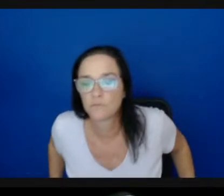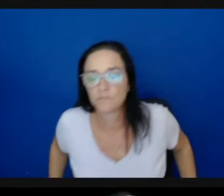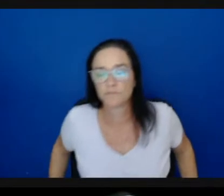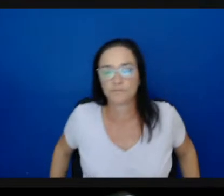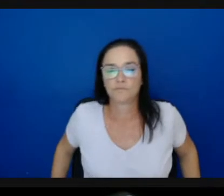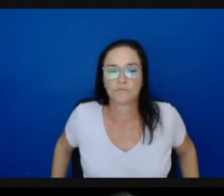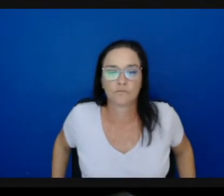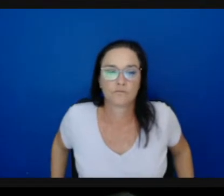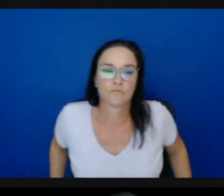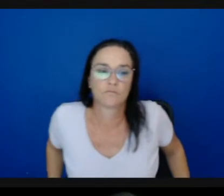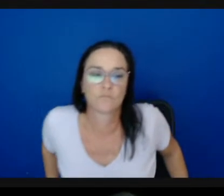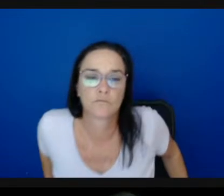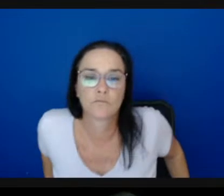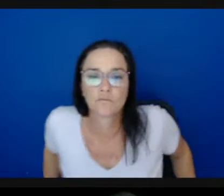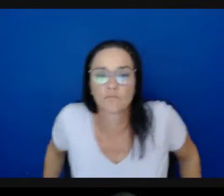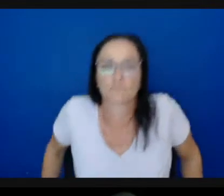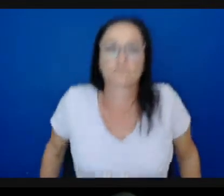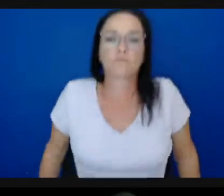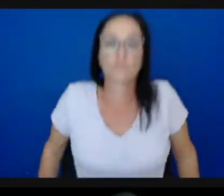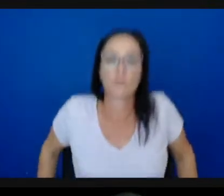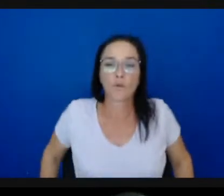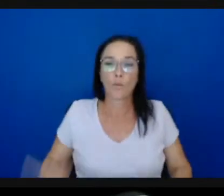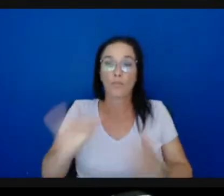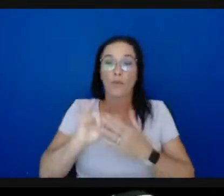So that was the second phase.